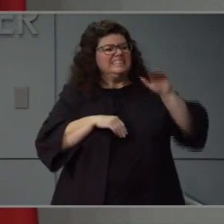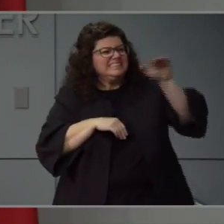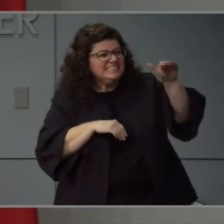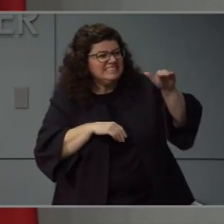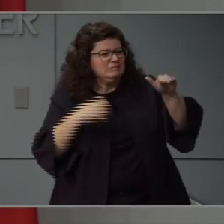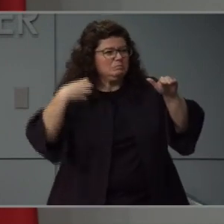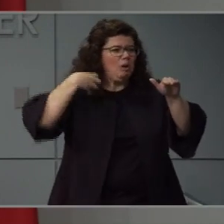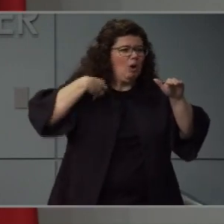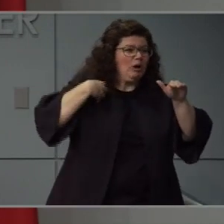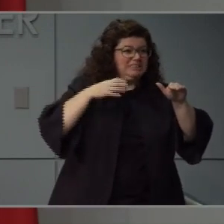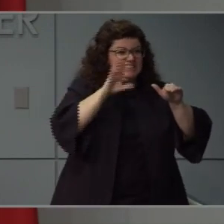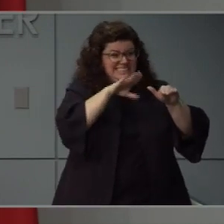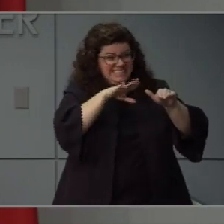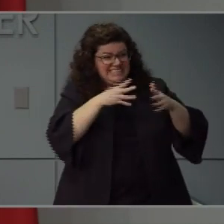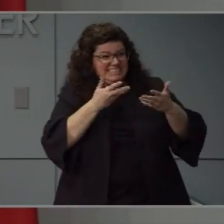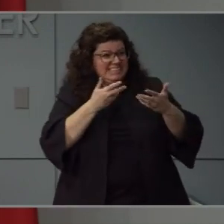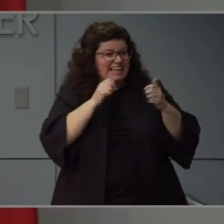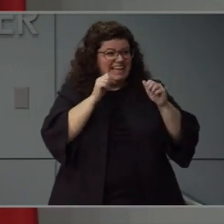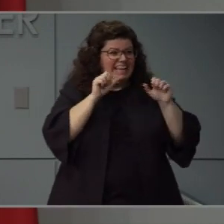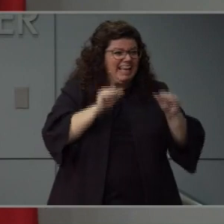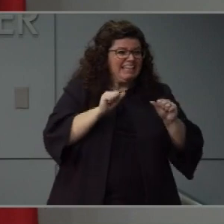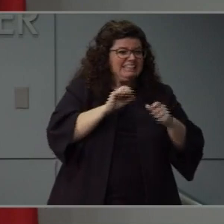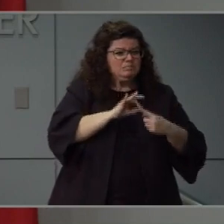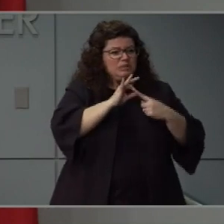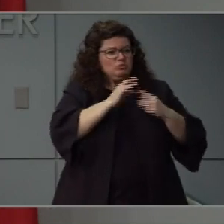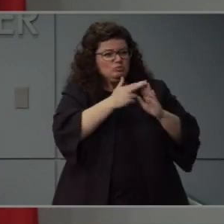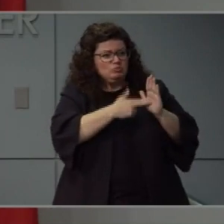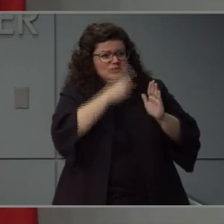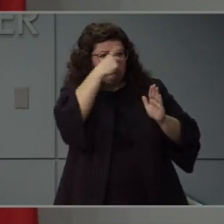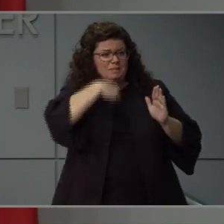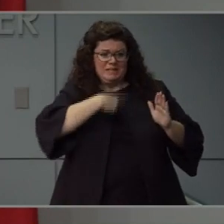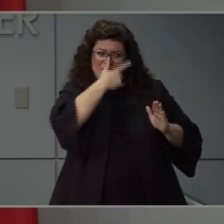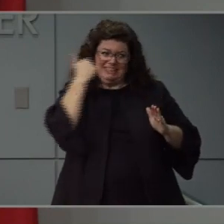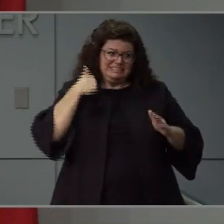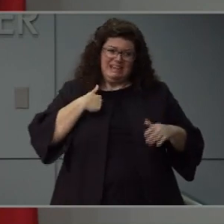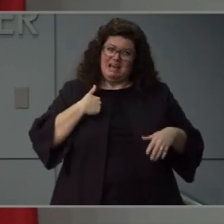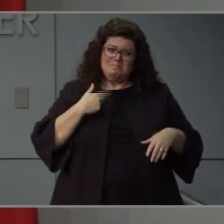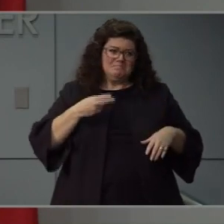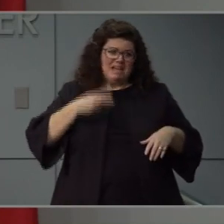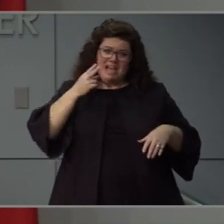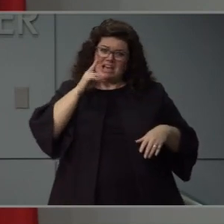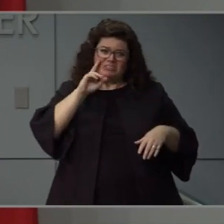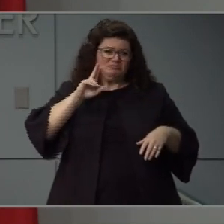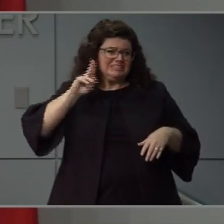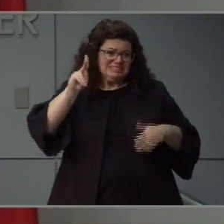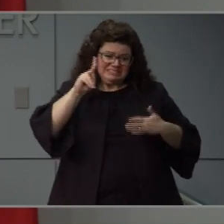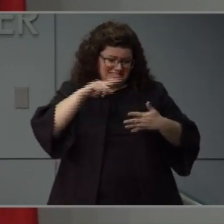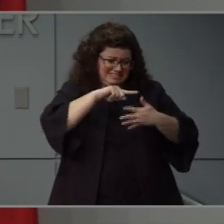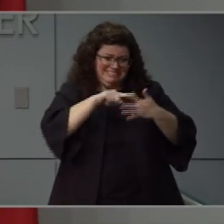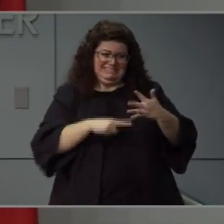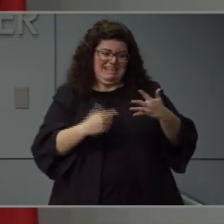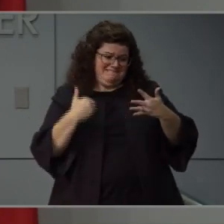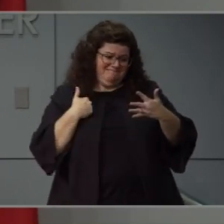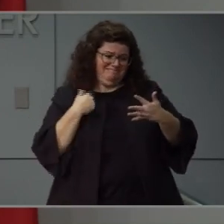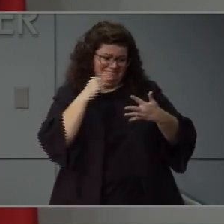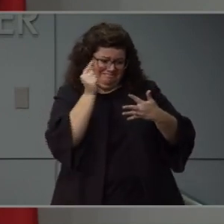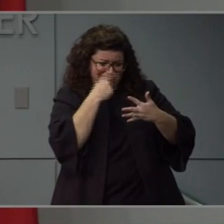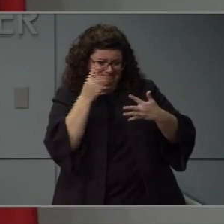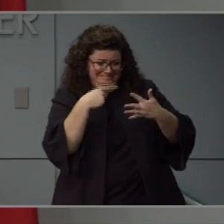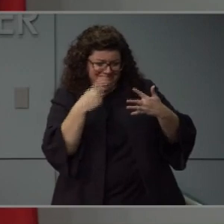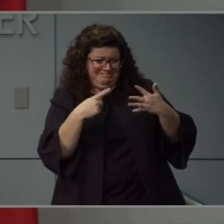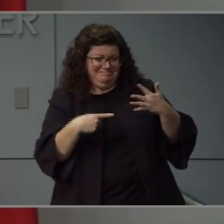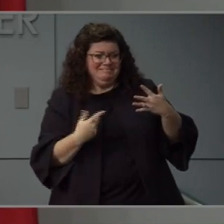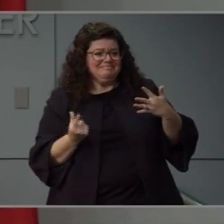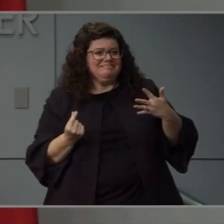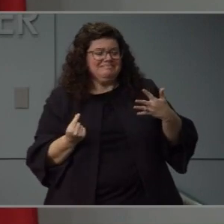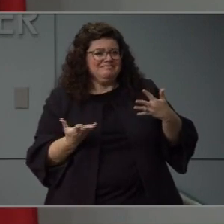about, are there any accommodations that the employer can make? It can't happen in all situations, we know that. But if you do need to go back, what are